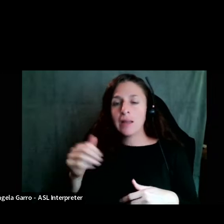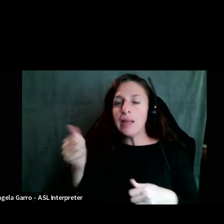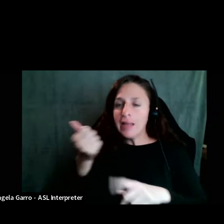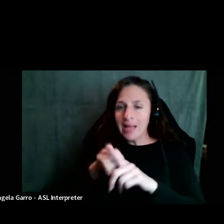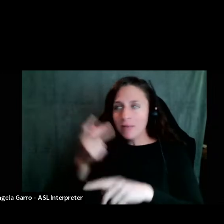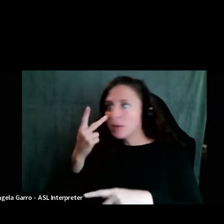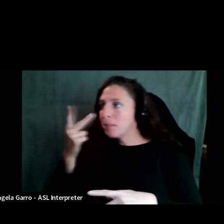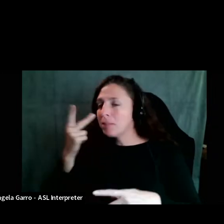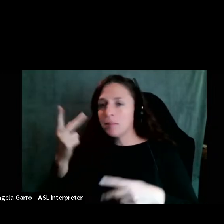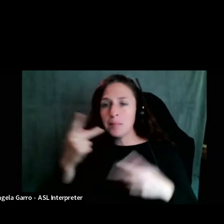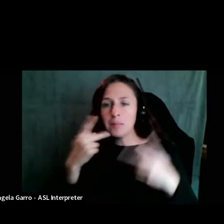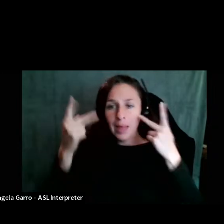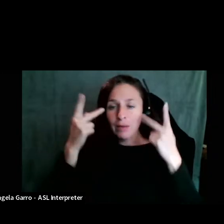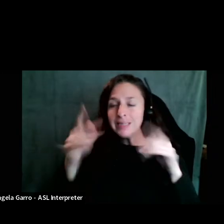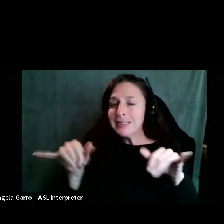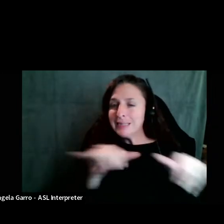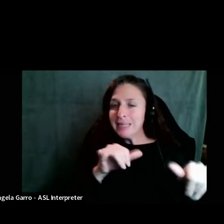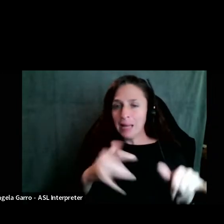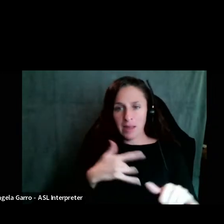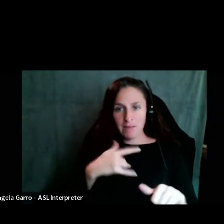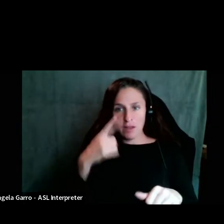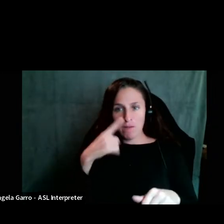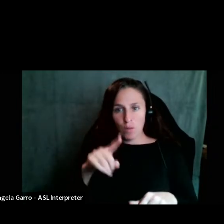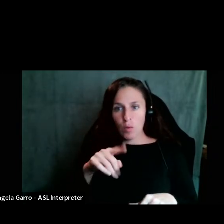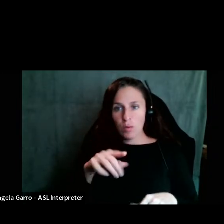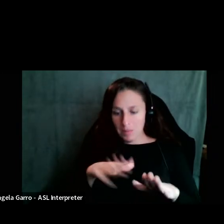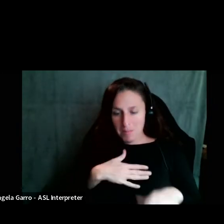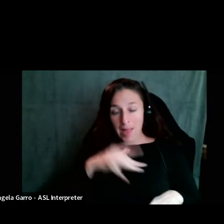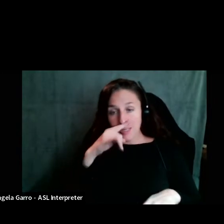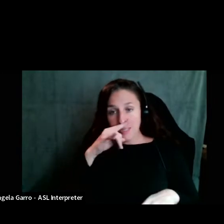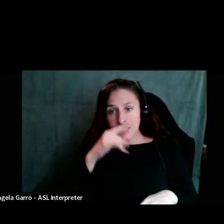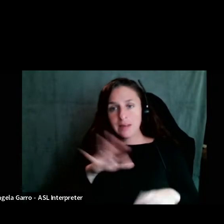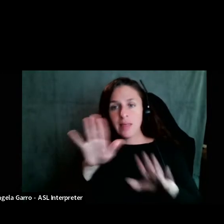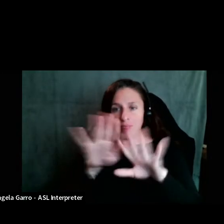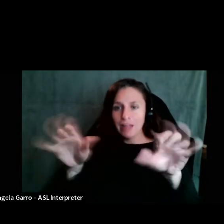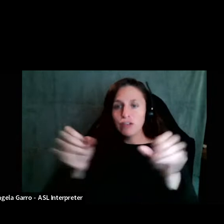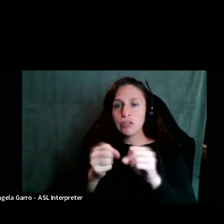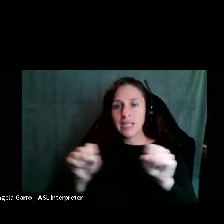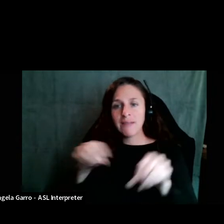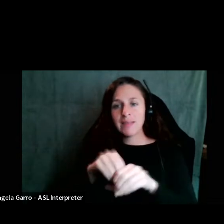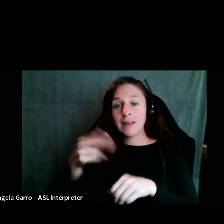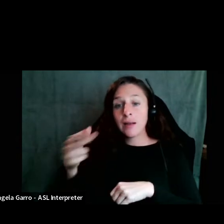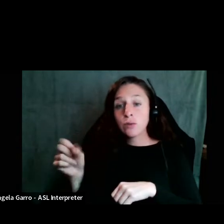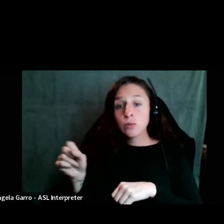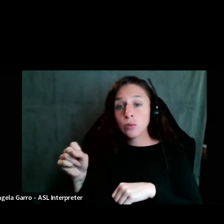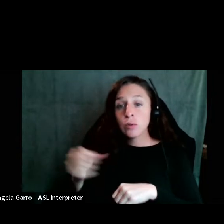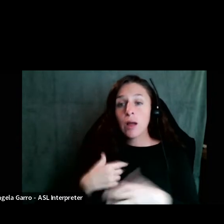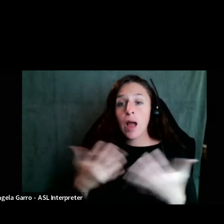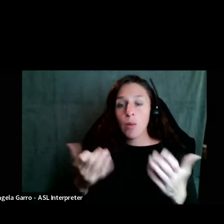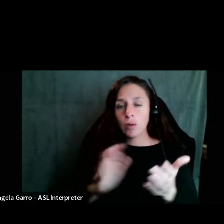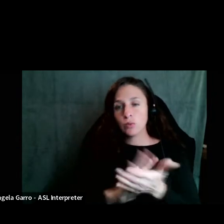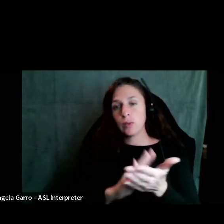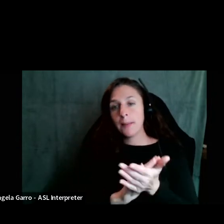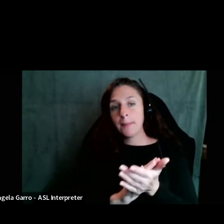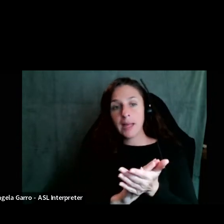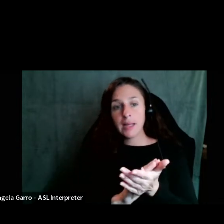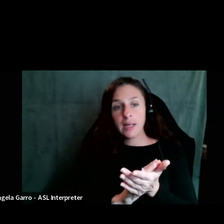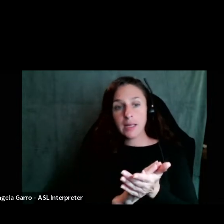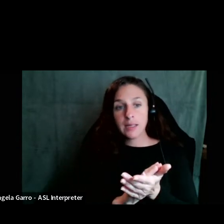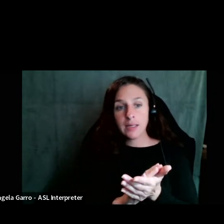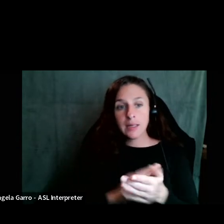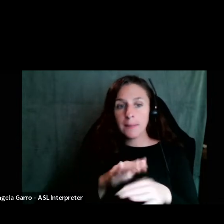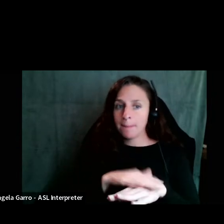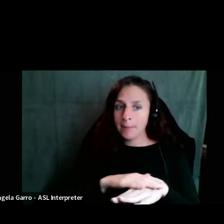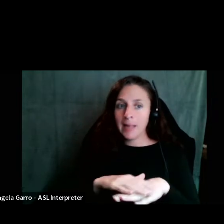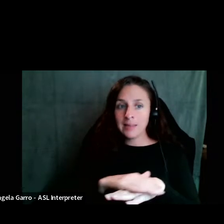my child, the safety of their safety in high school. I want to commend